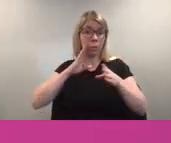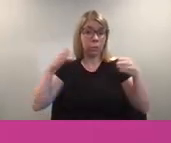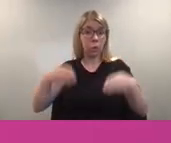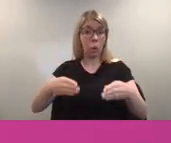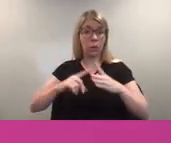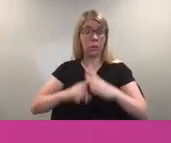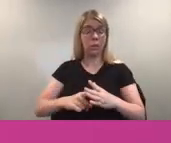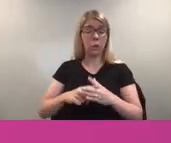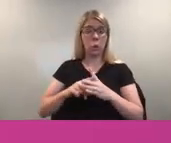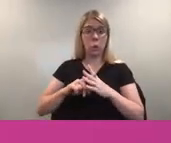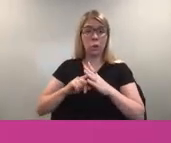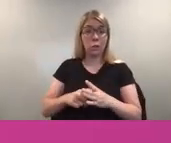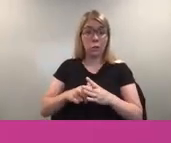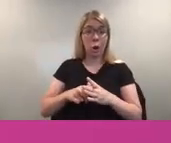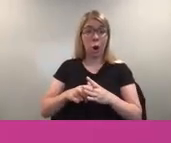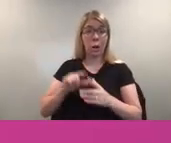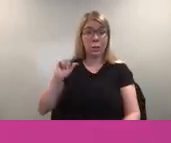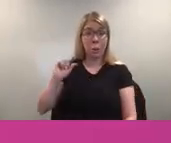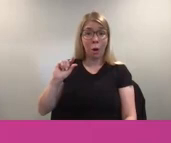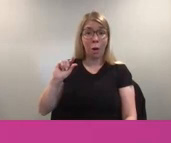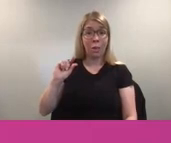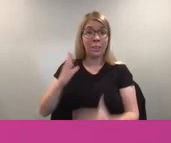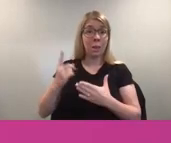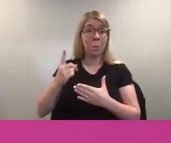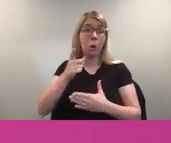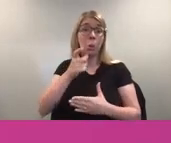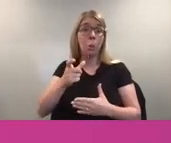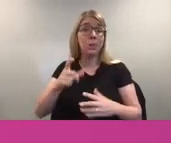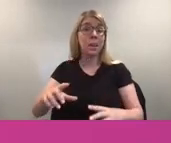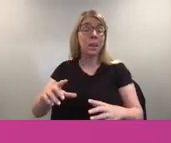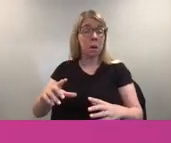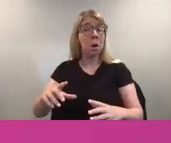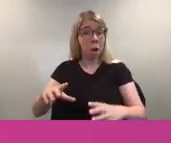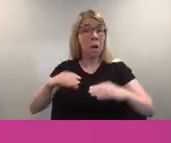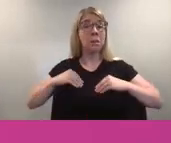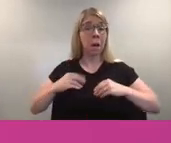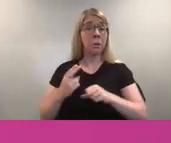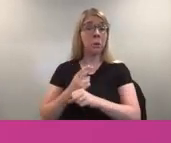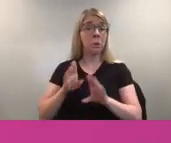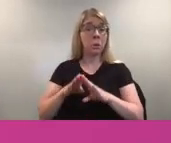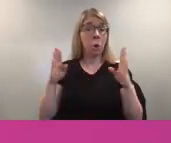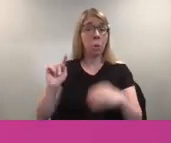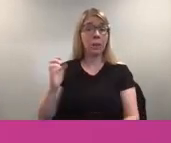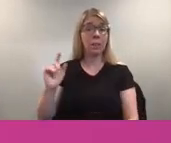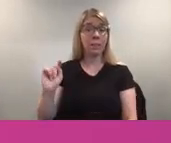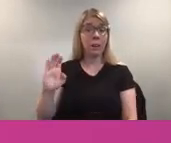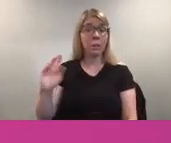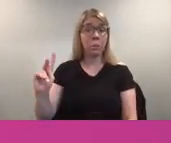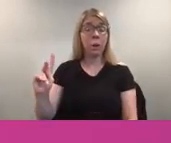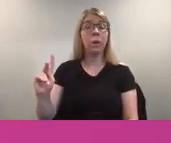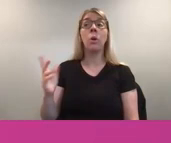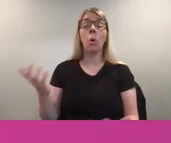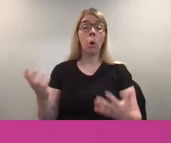who's adopted an open textbook might be the person who would be willing to try this. Hand those conversations over to leadership instead of having the